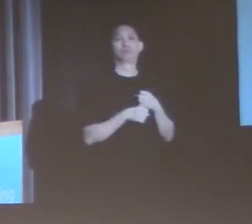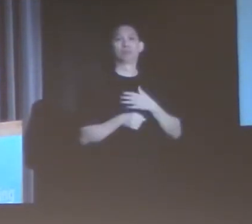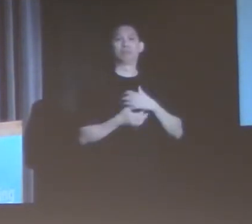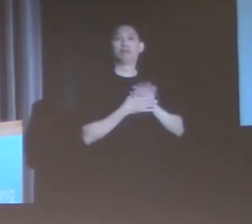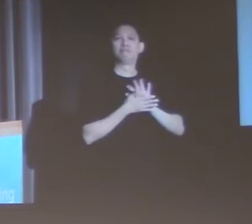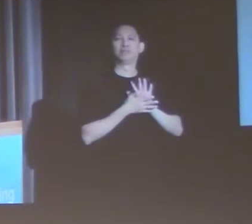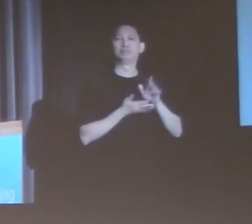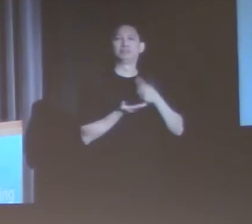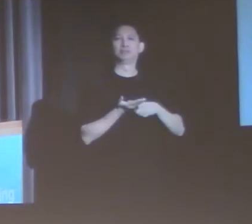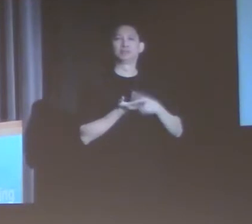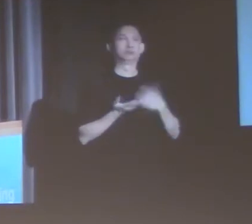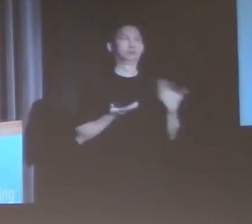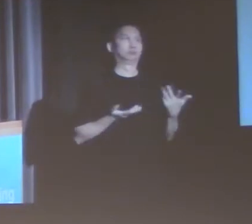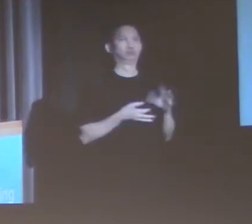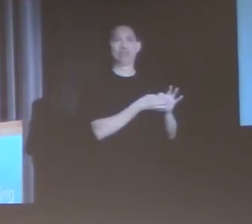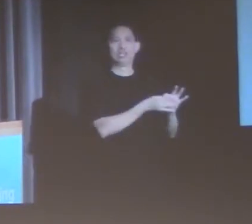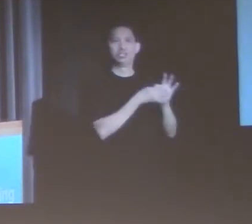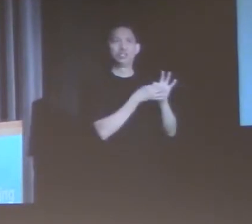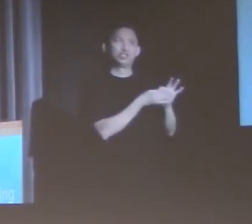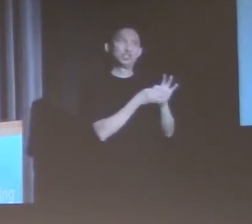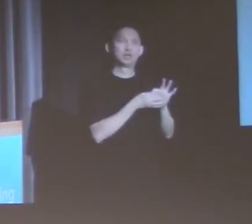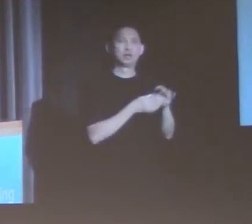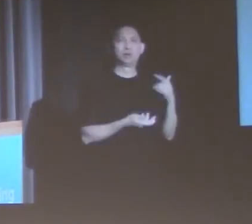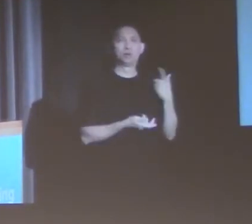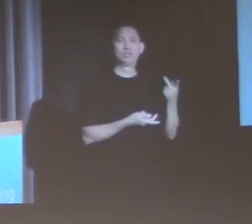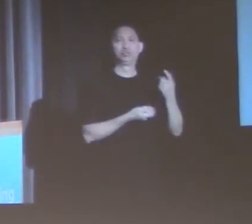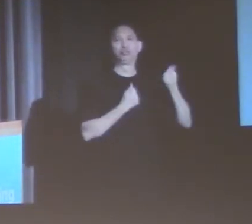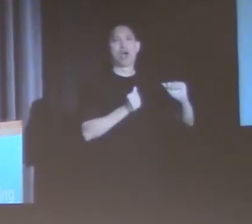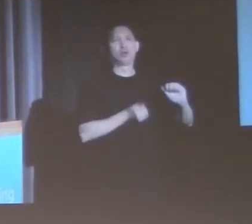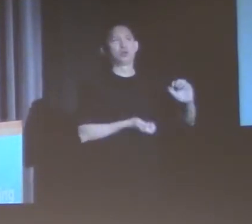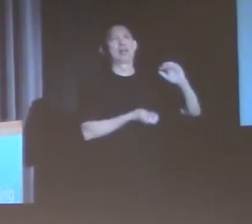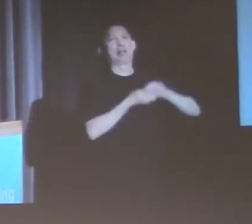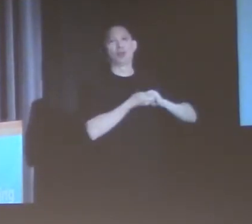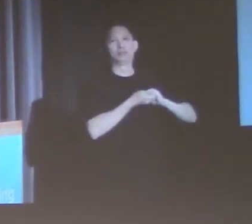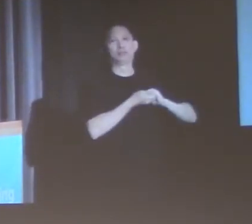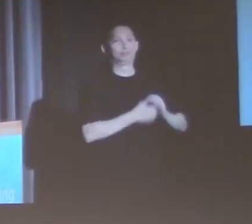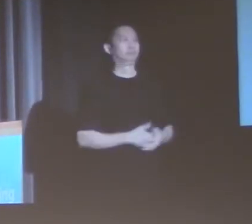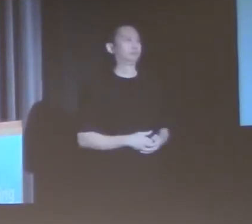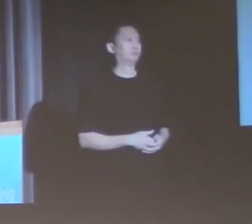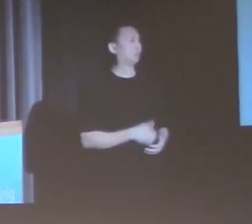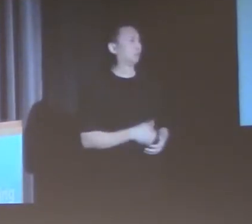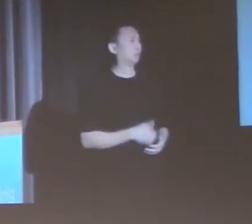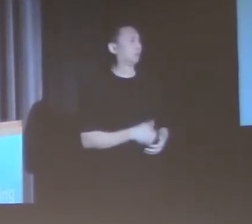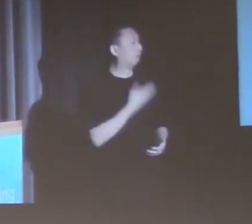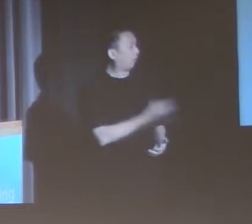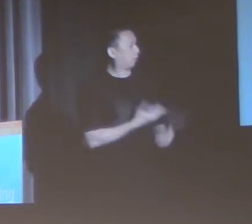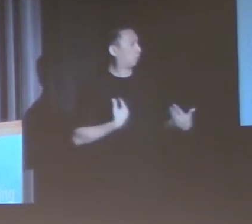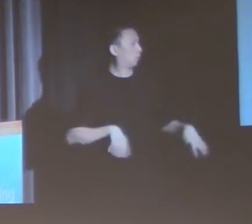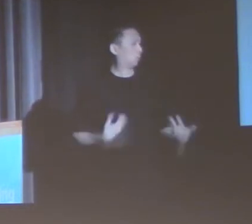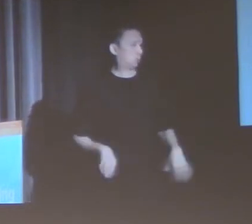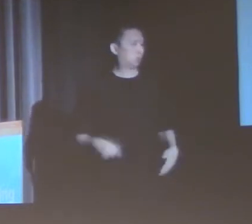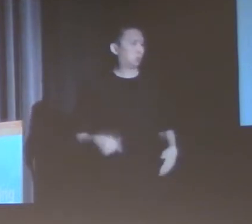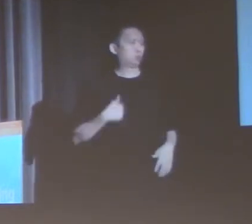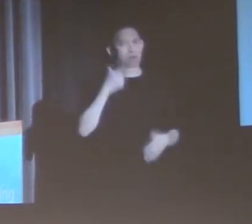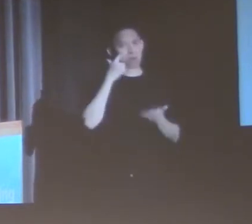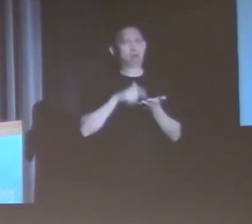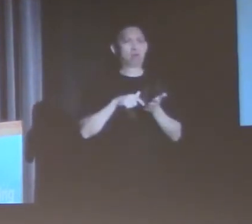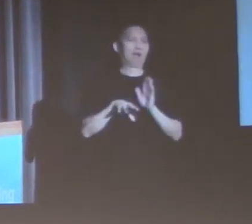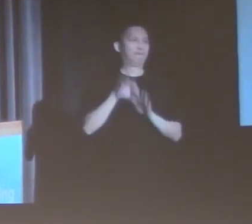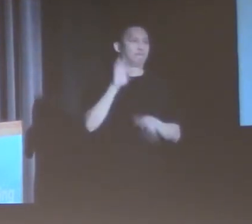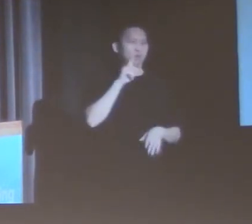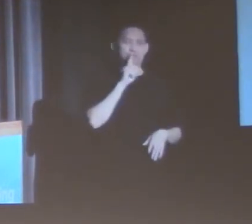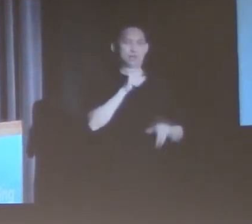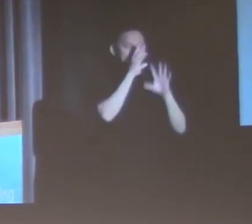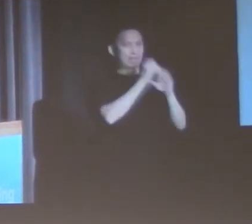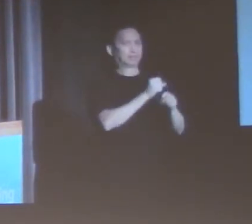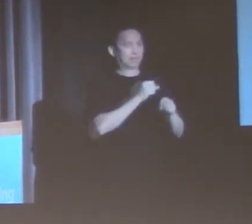that collaboration that we try to put together. Thank you. Something that I find really fascinating across your films